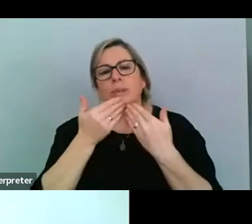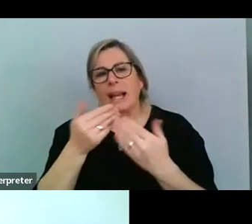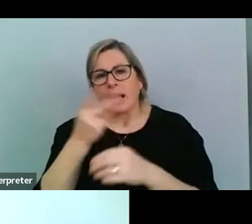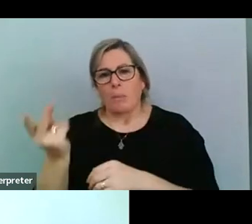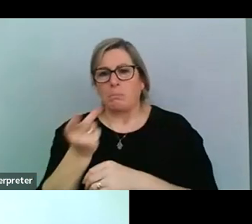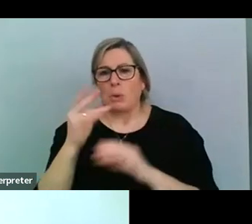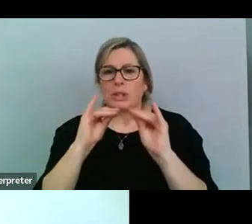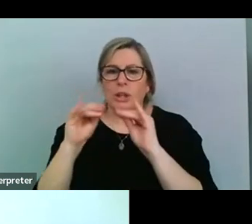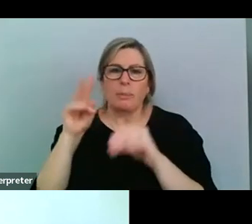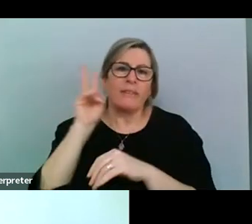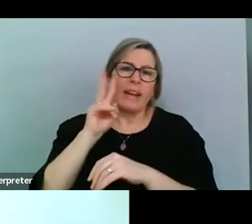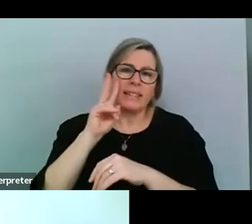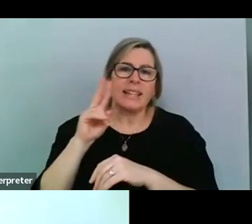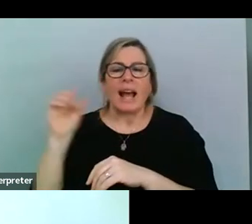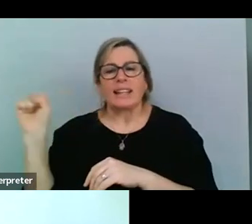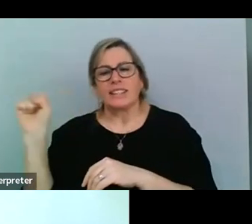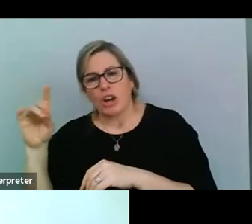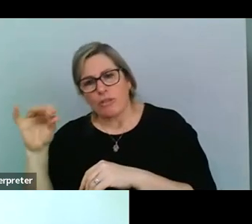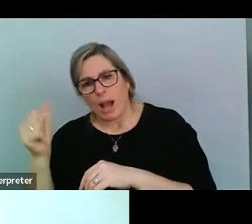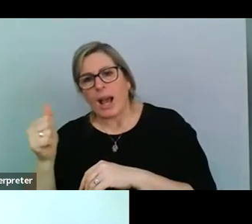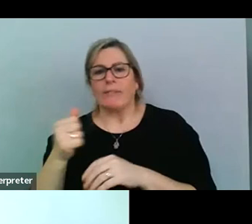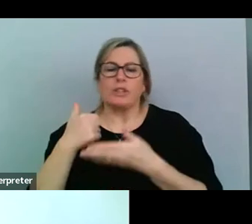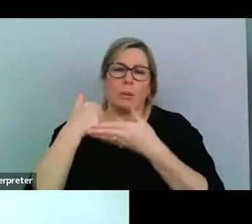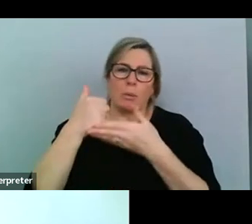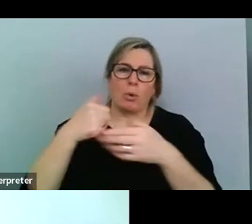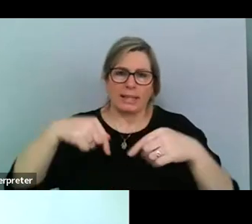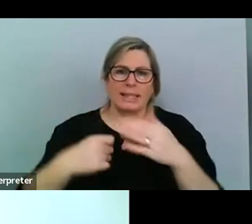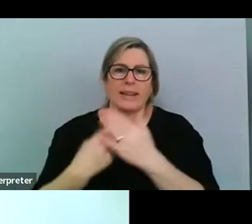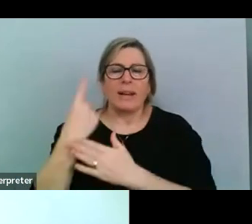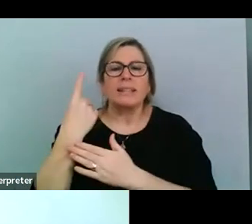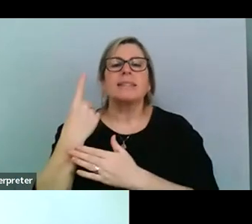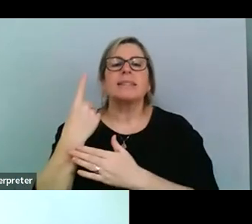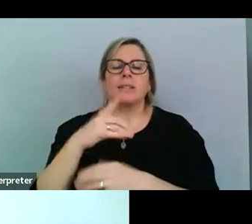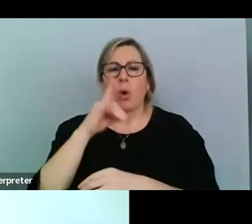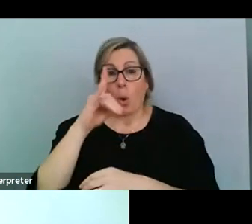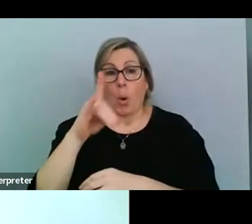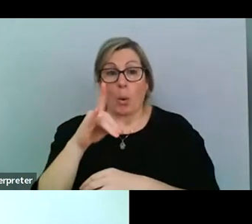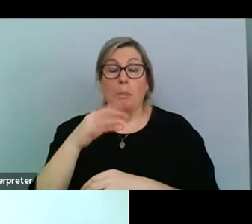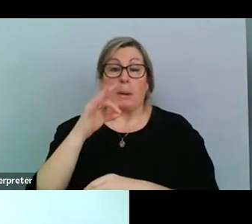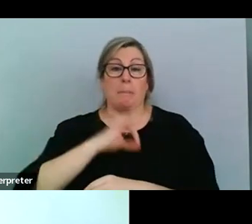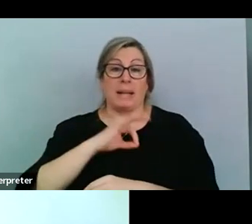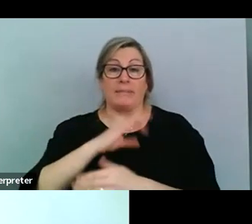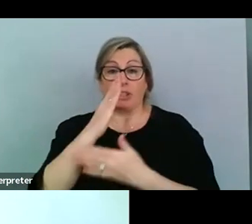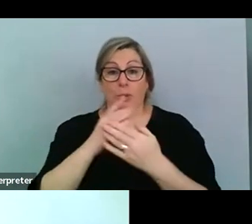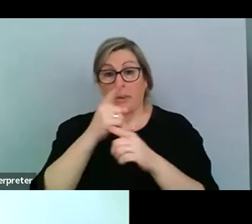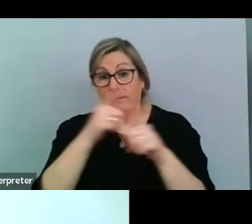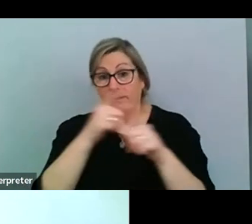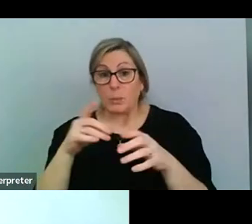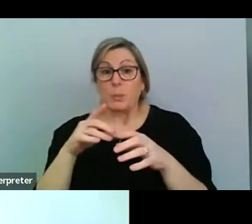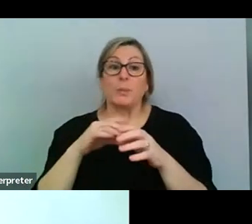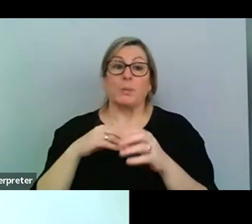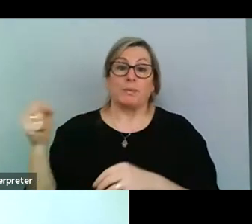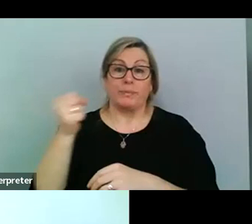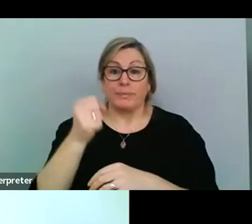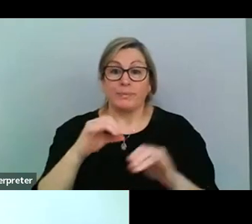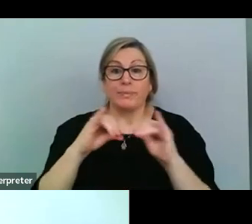interpreters, Vanessa and Sarah, for their support with this event, and I hope that that's benefited some of you out there. And of course,